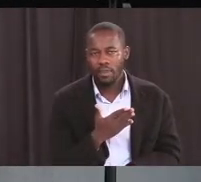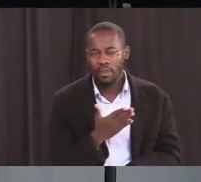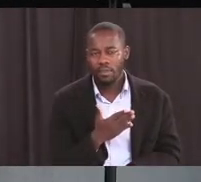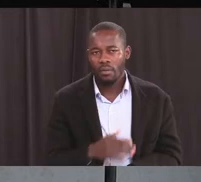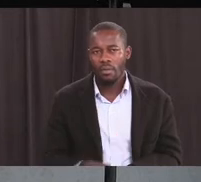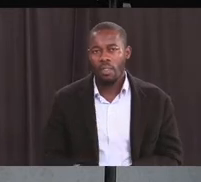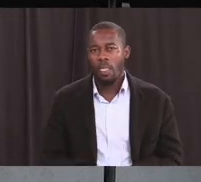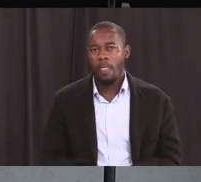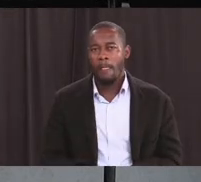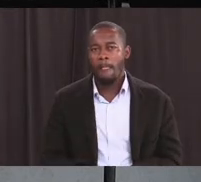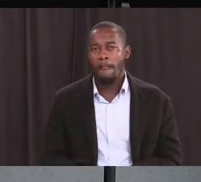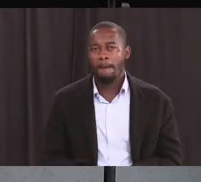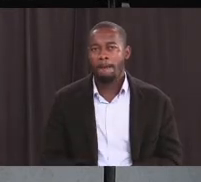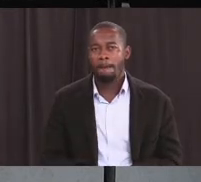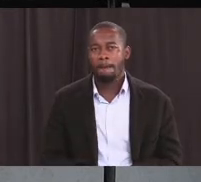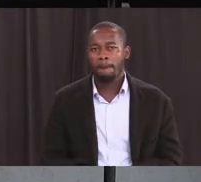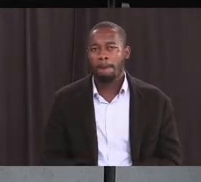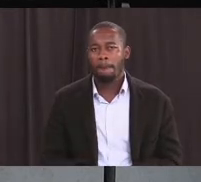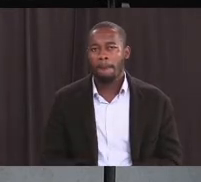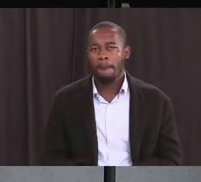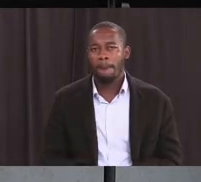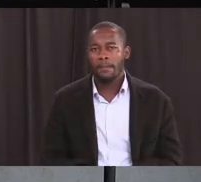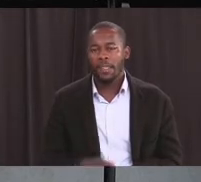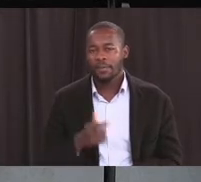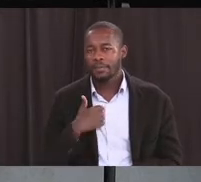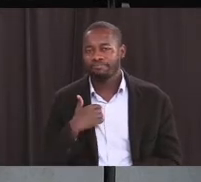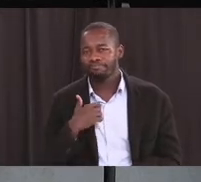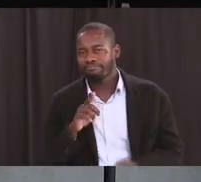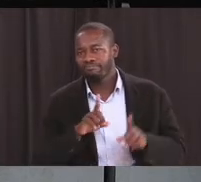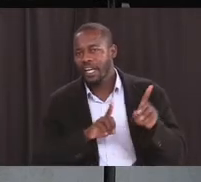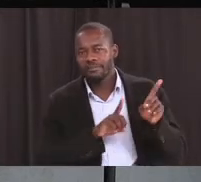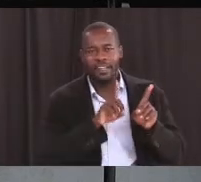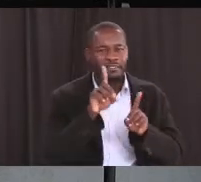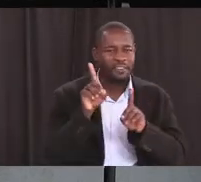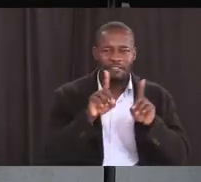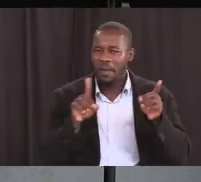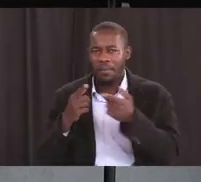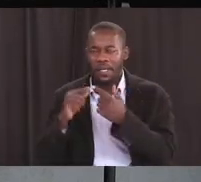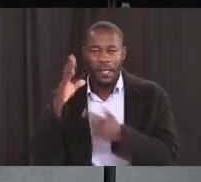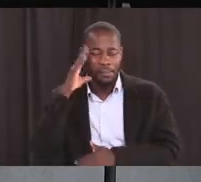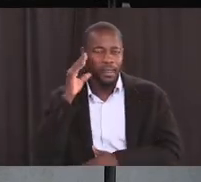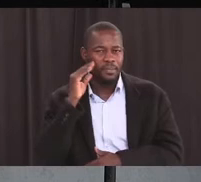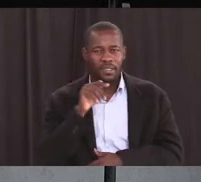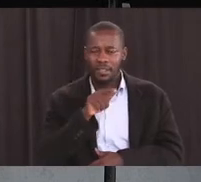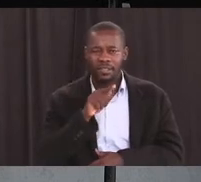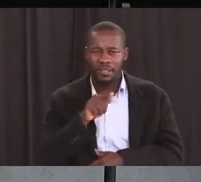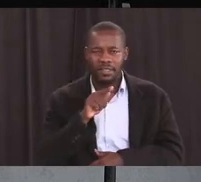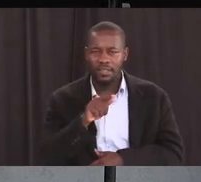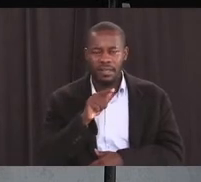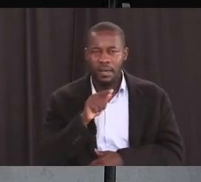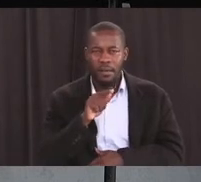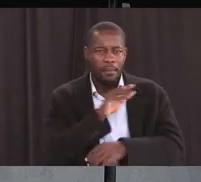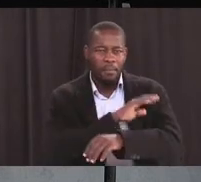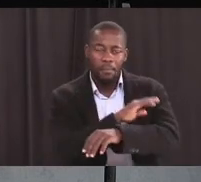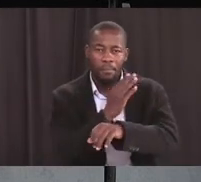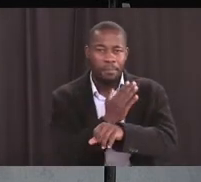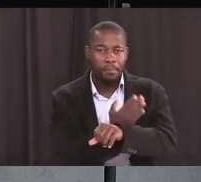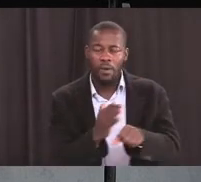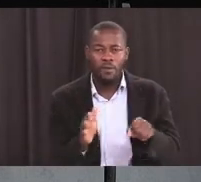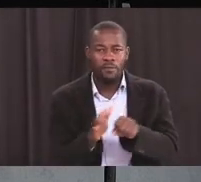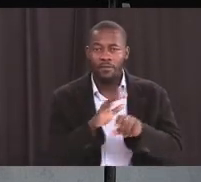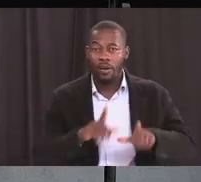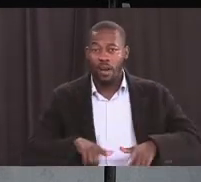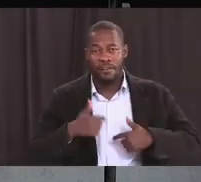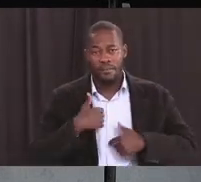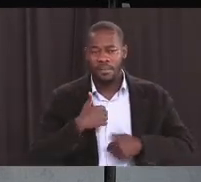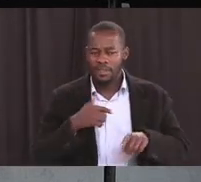leader to go halfway across the world. But that experience was so impactful in my life that I knew that God had called me to